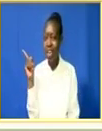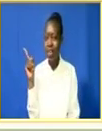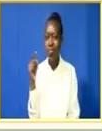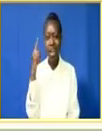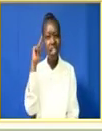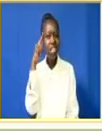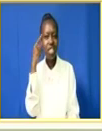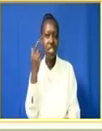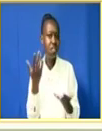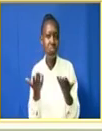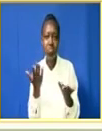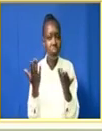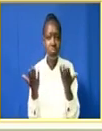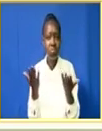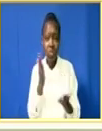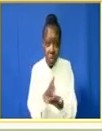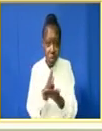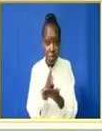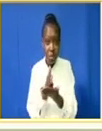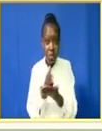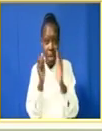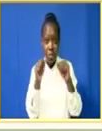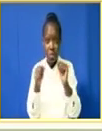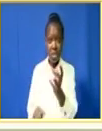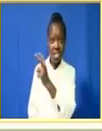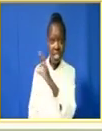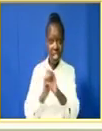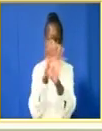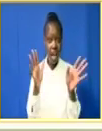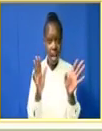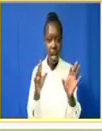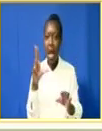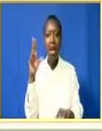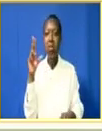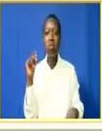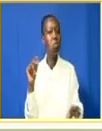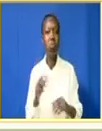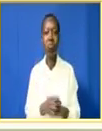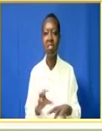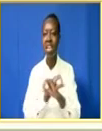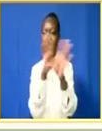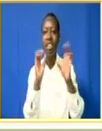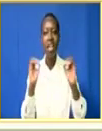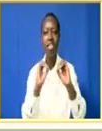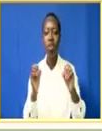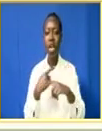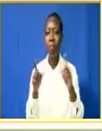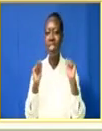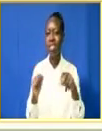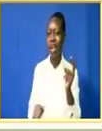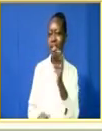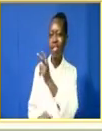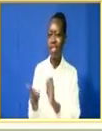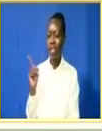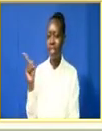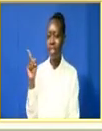lot of erosion that has occurred. Really? Is it visible? It's not visible, mm-hmm, but I can tell from the debris that's down,